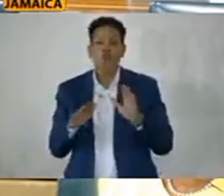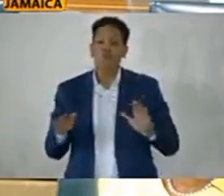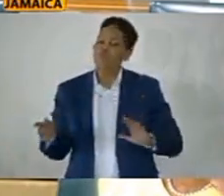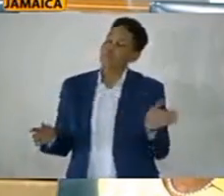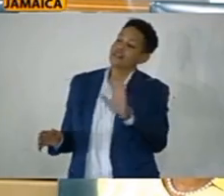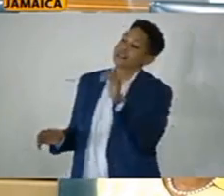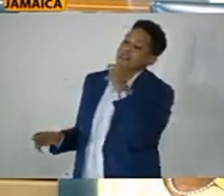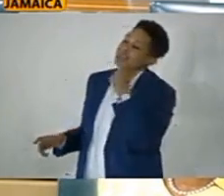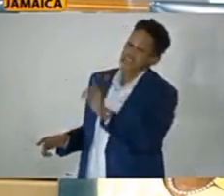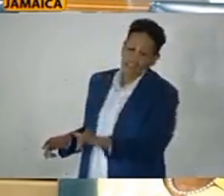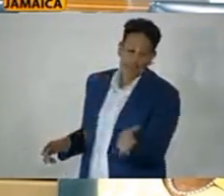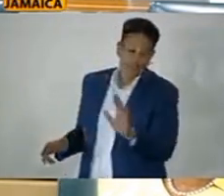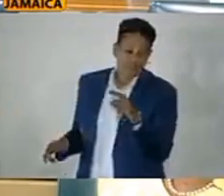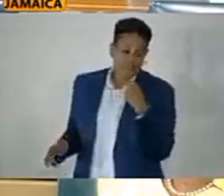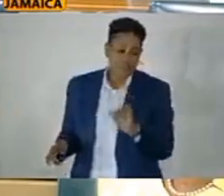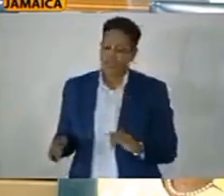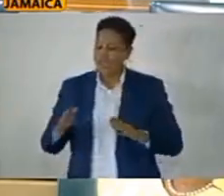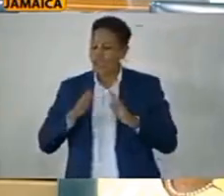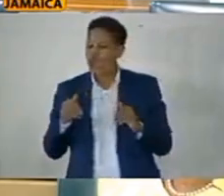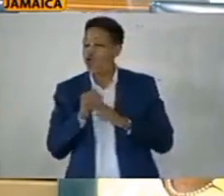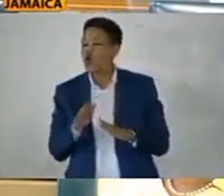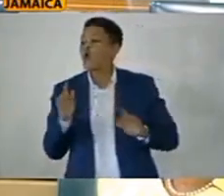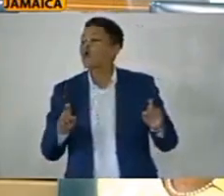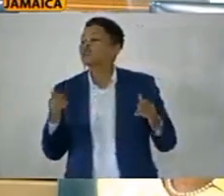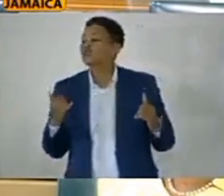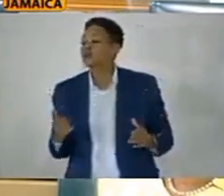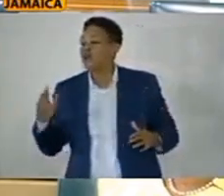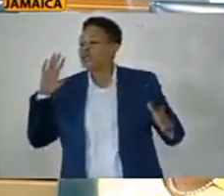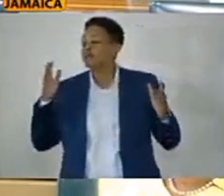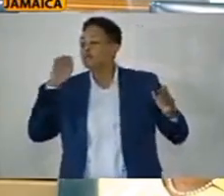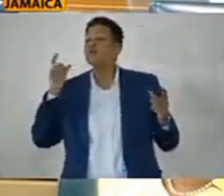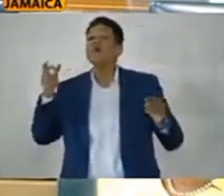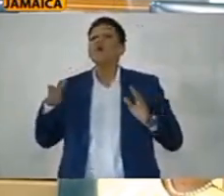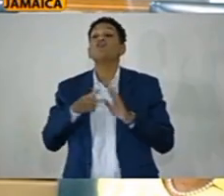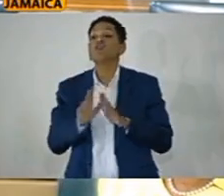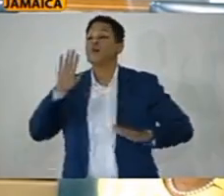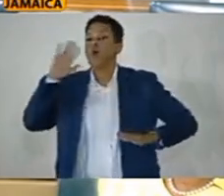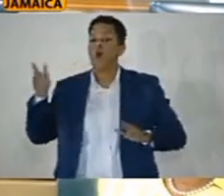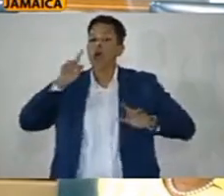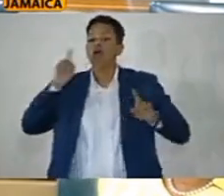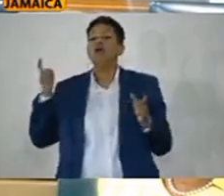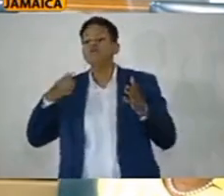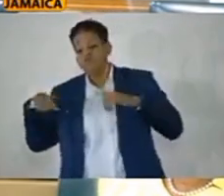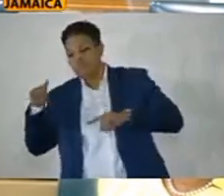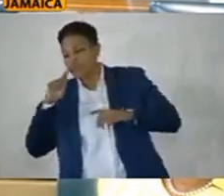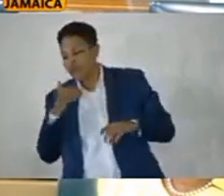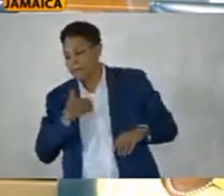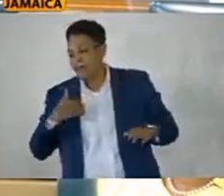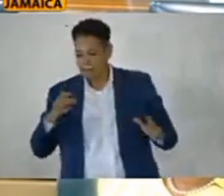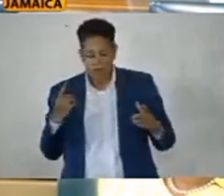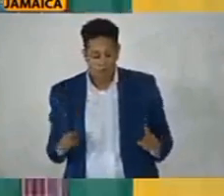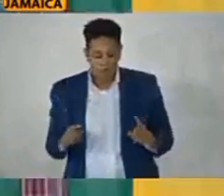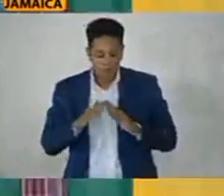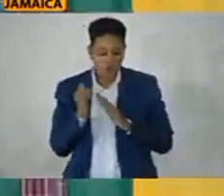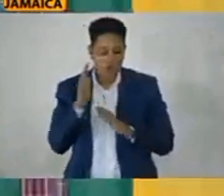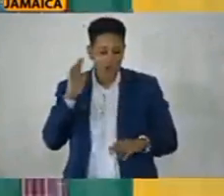questions came in today. The Speaker will do her review and will revert to the member. House Leader, I will ask you